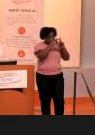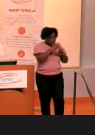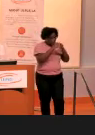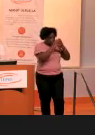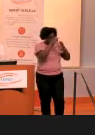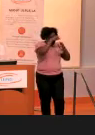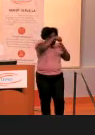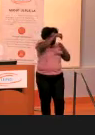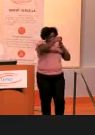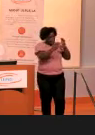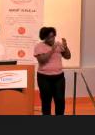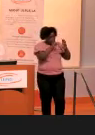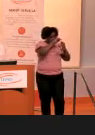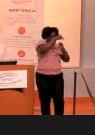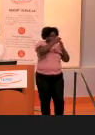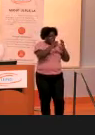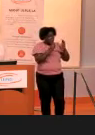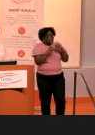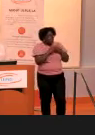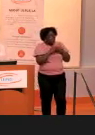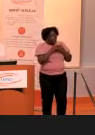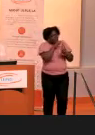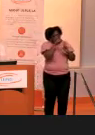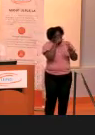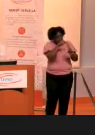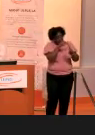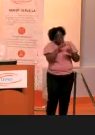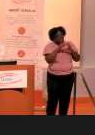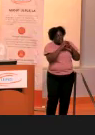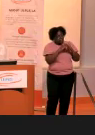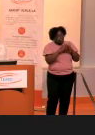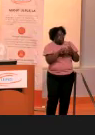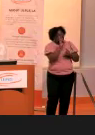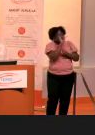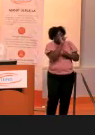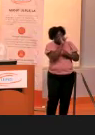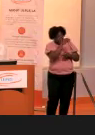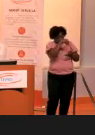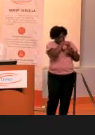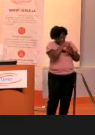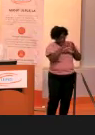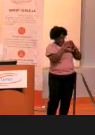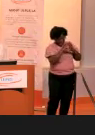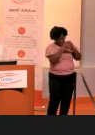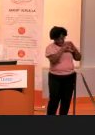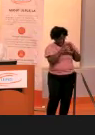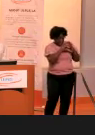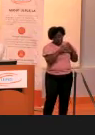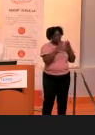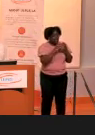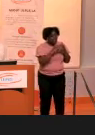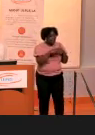that are associated with the specific type of cells. And there's antibodies specific to that can bind only